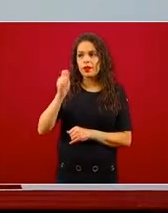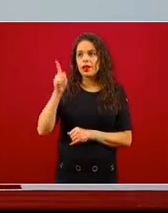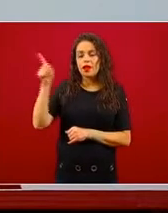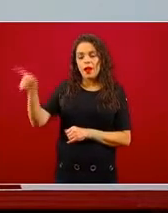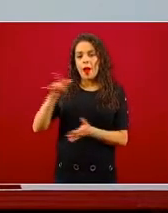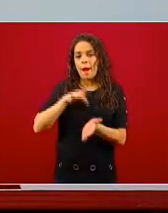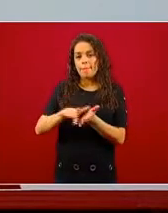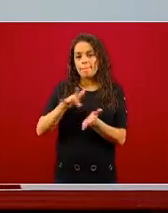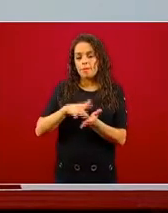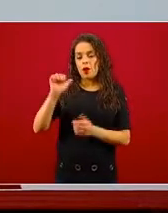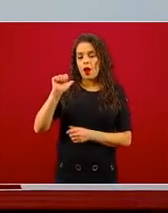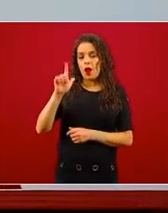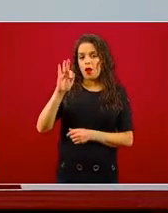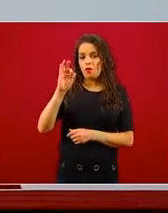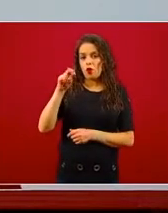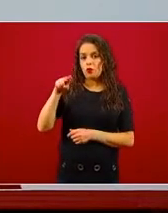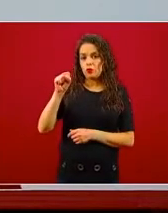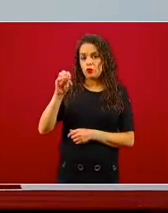www.covid19.org.mx,